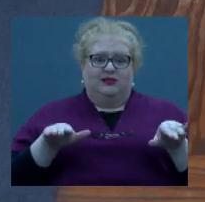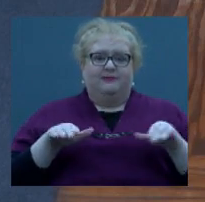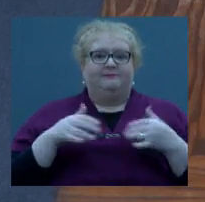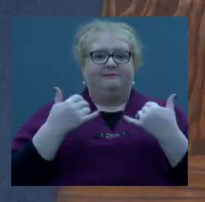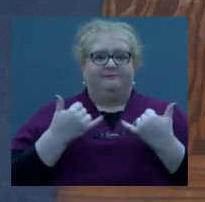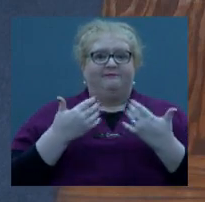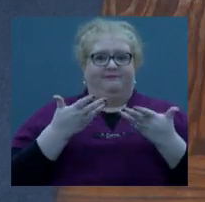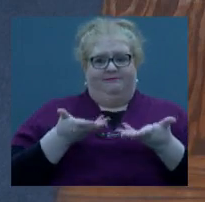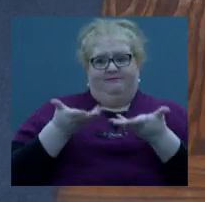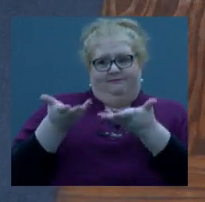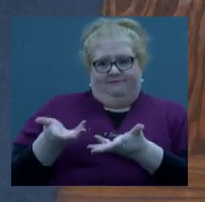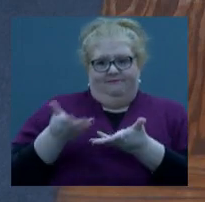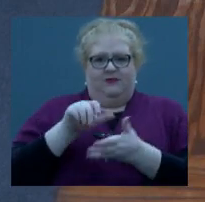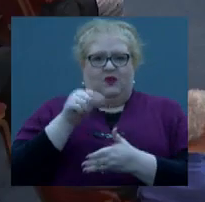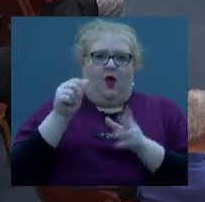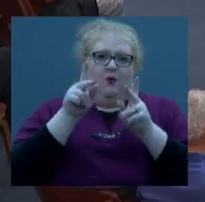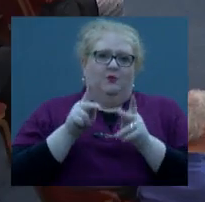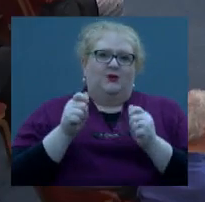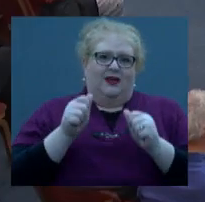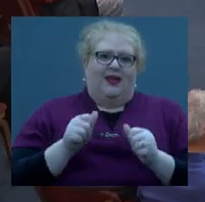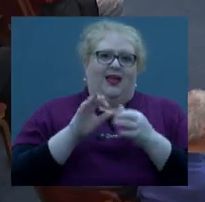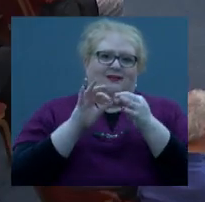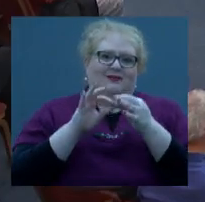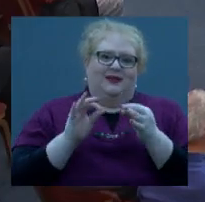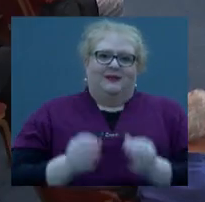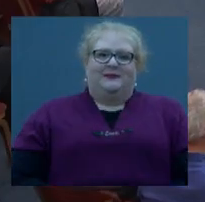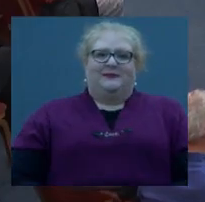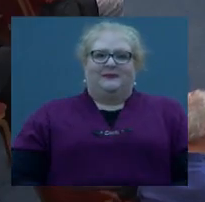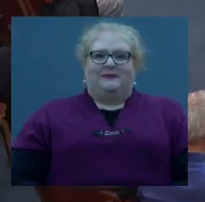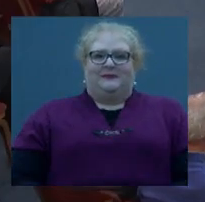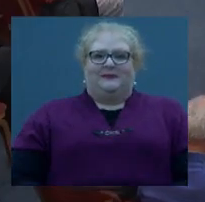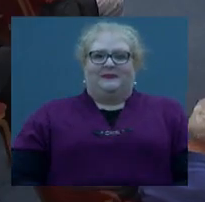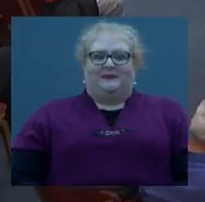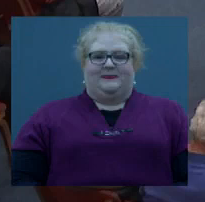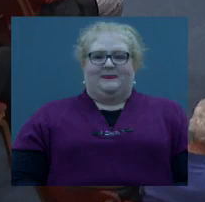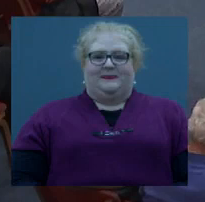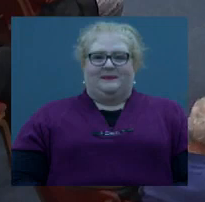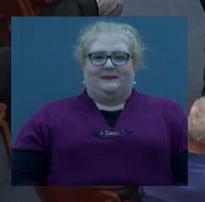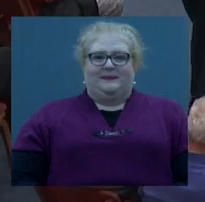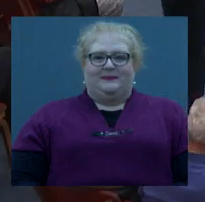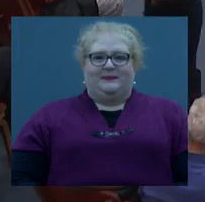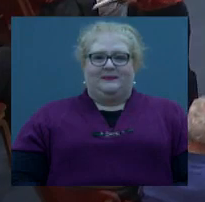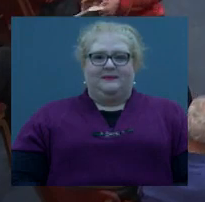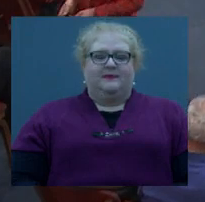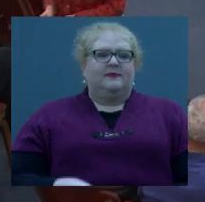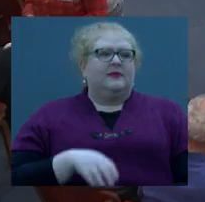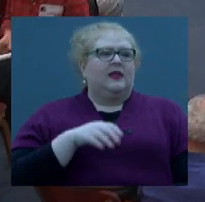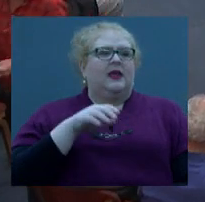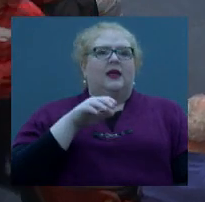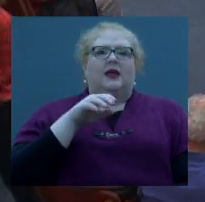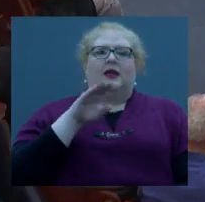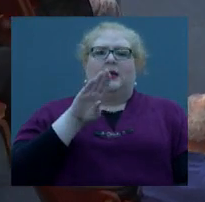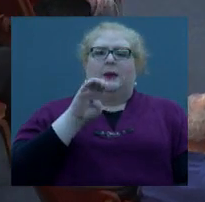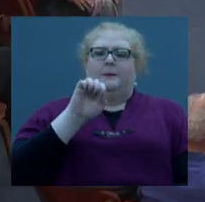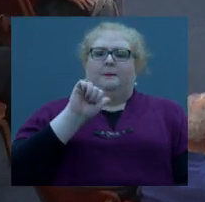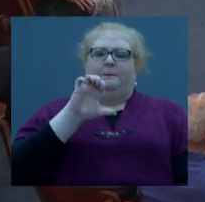I will yield in case anyone else wants to speak. Thank you. Dan Veach.